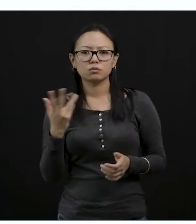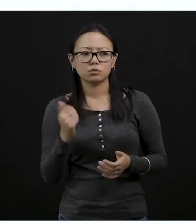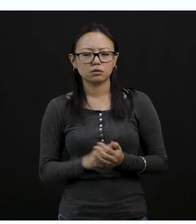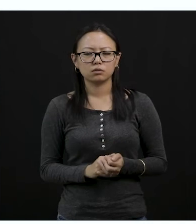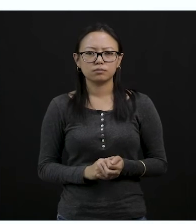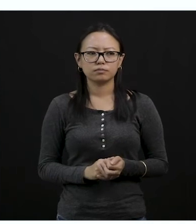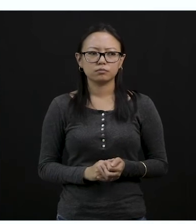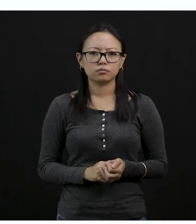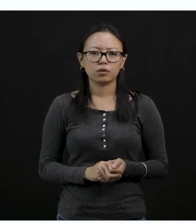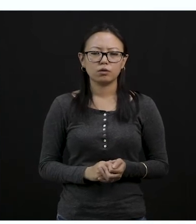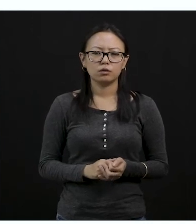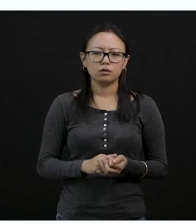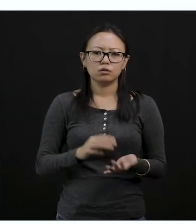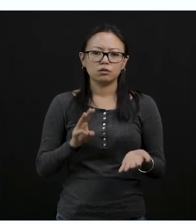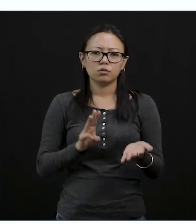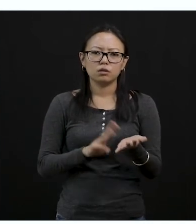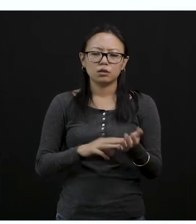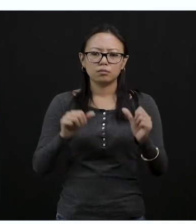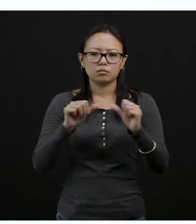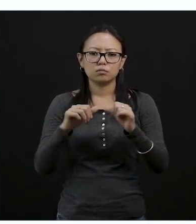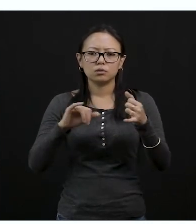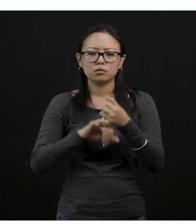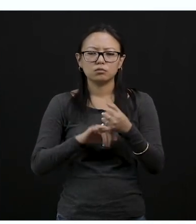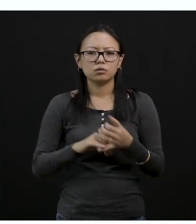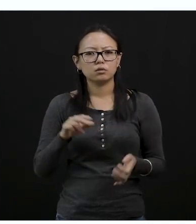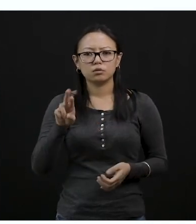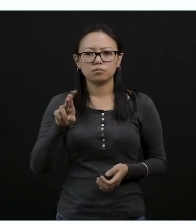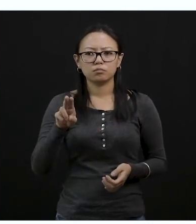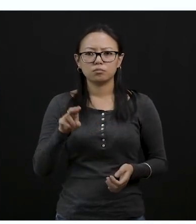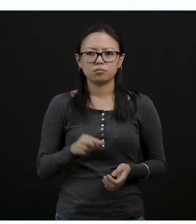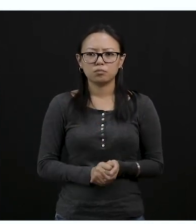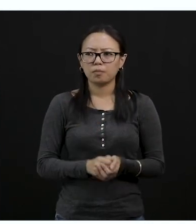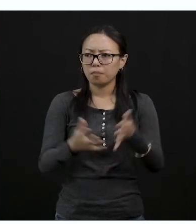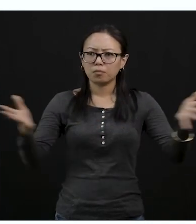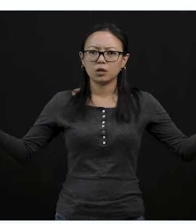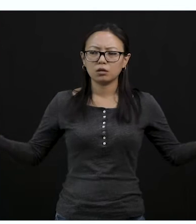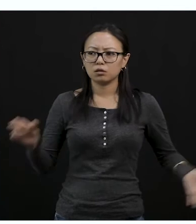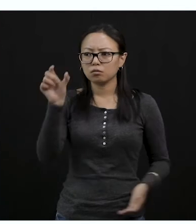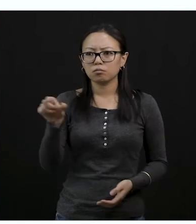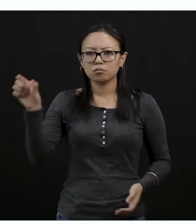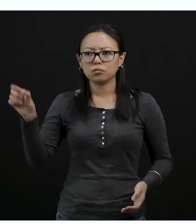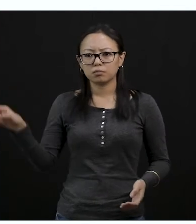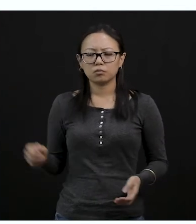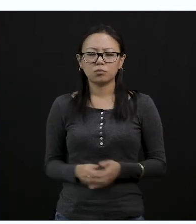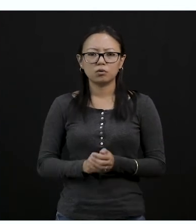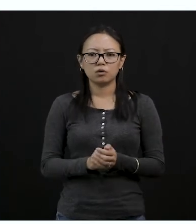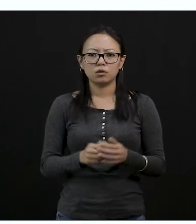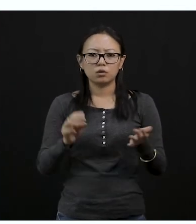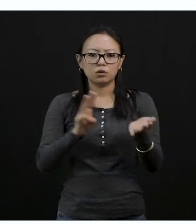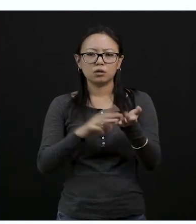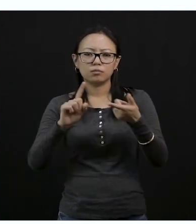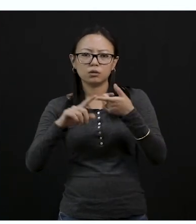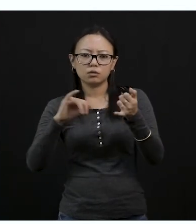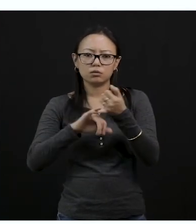we send the message to a large number of people. All right, now with the help of telephone we can